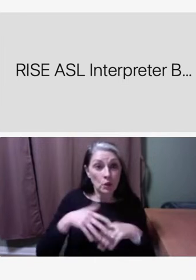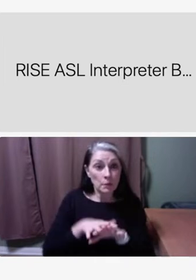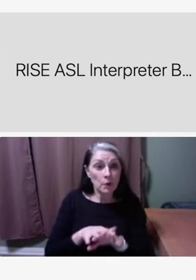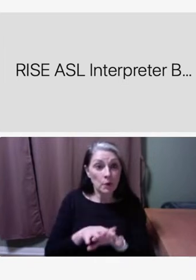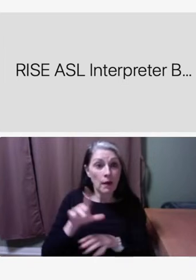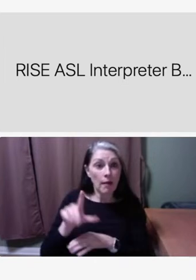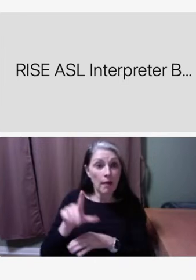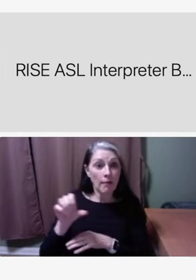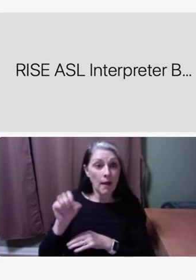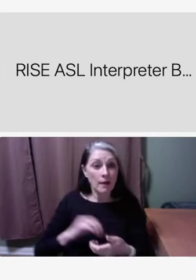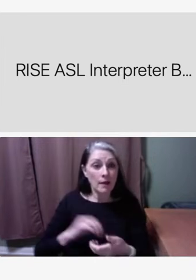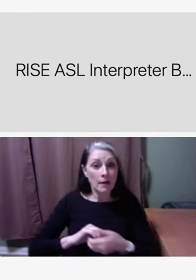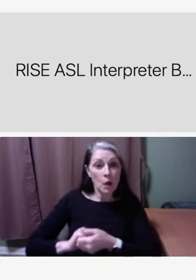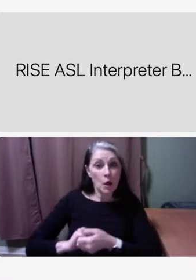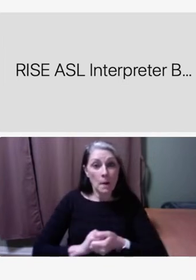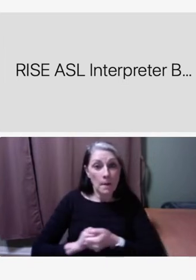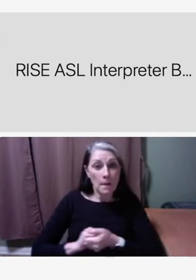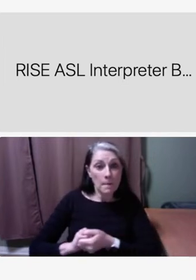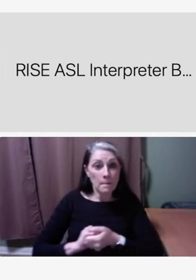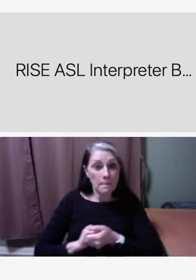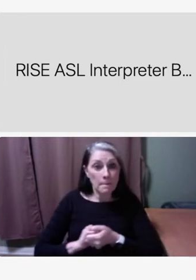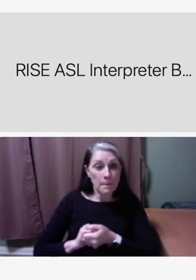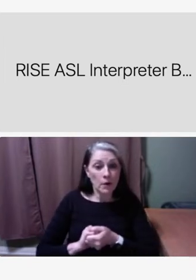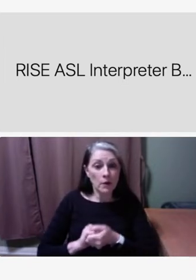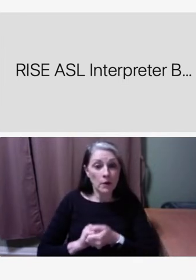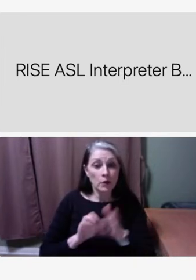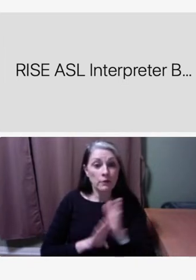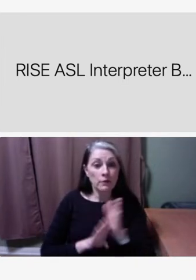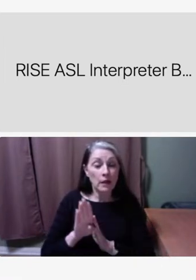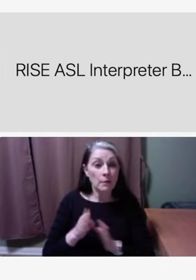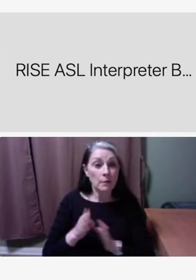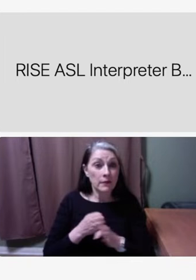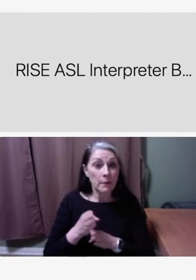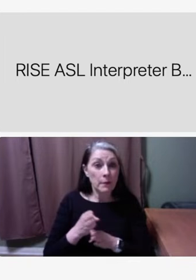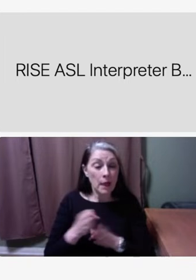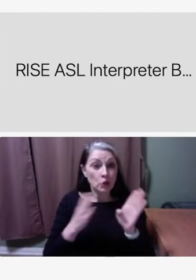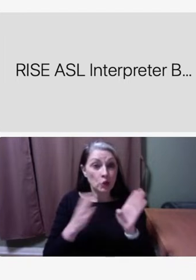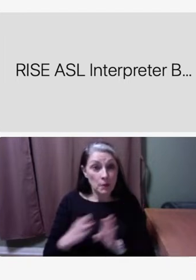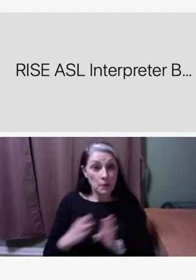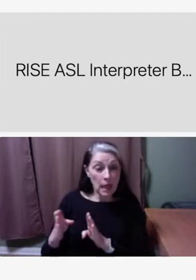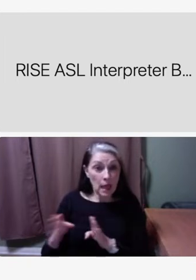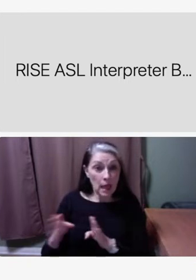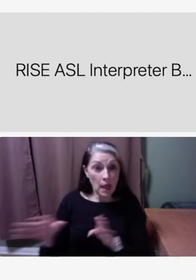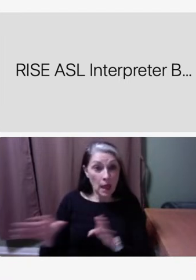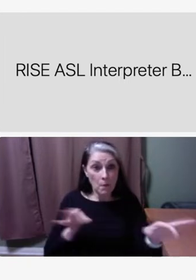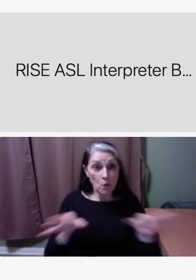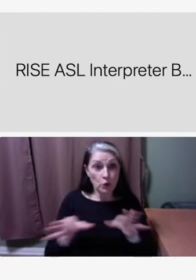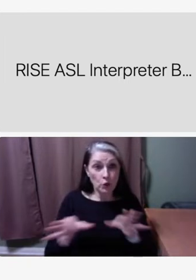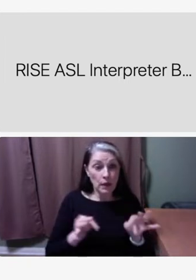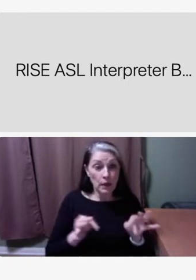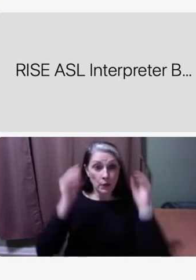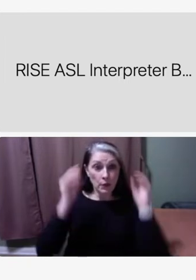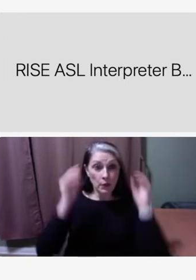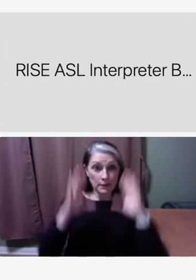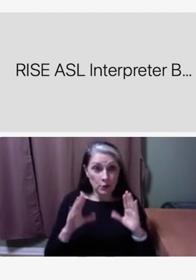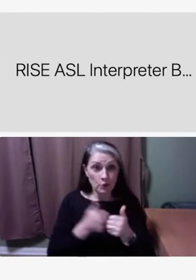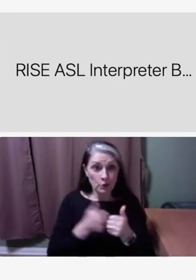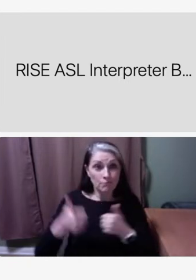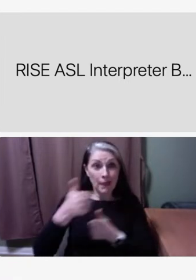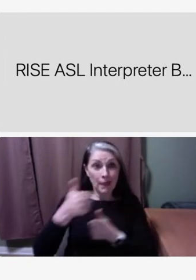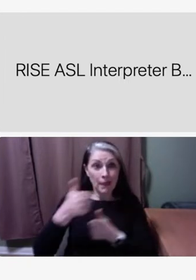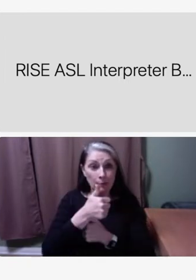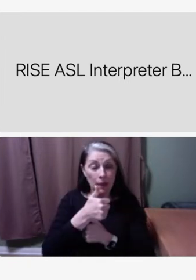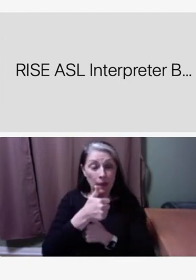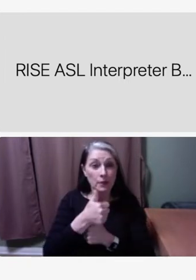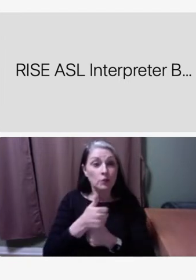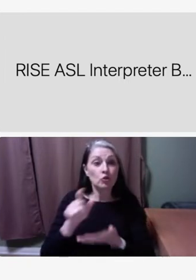the development of a master plan. Our task force is pulling together teacher, administrator, and CPS expertise to write our dual immersion master plan.